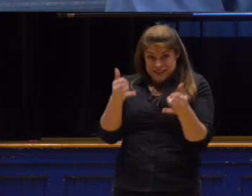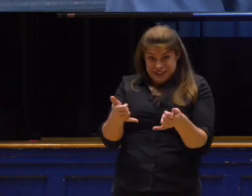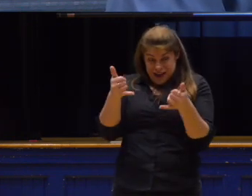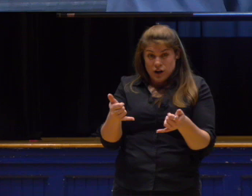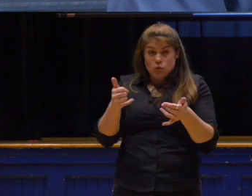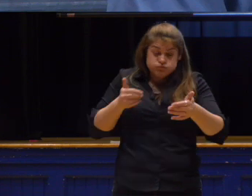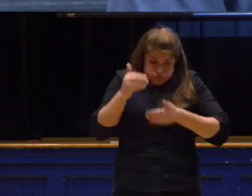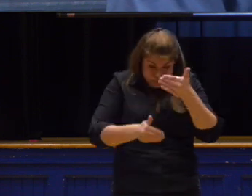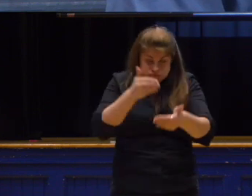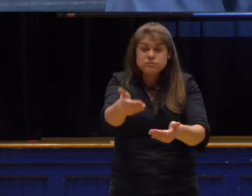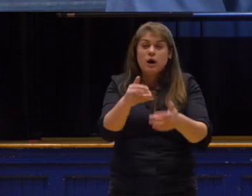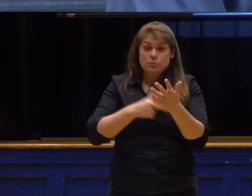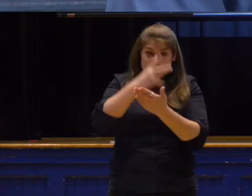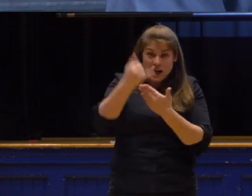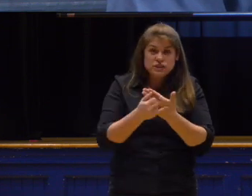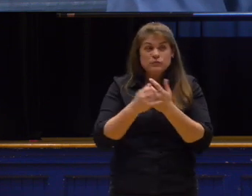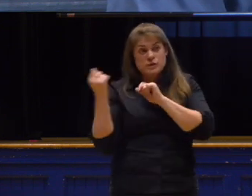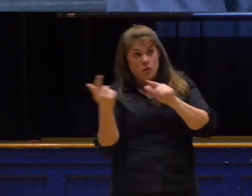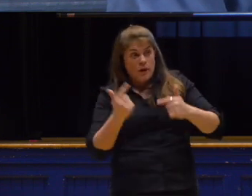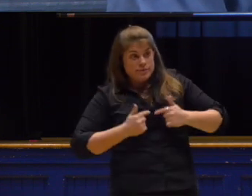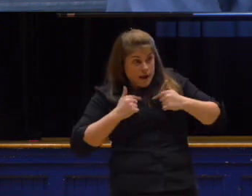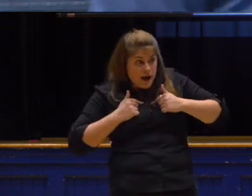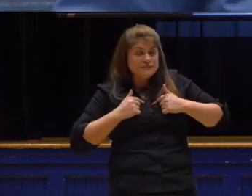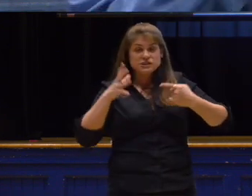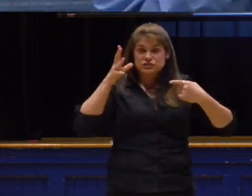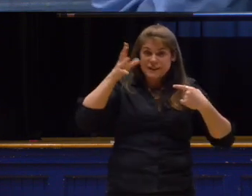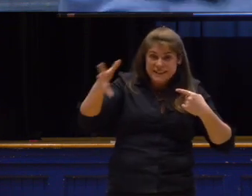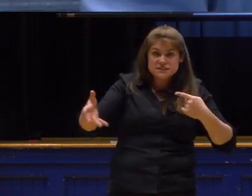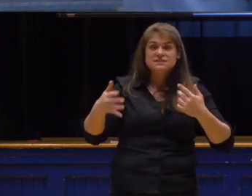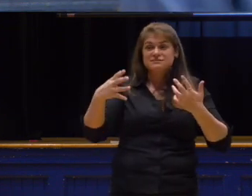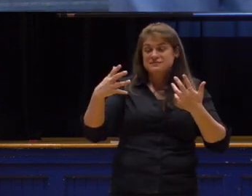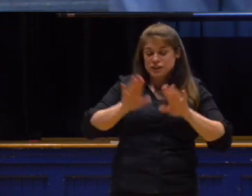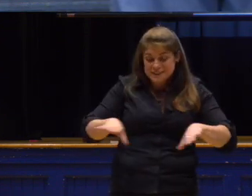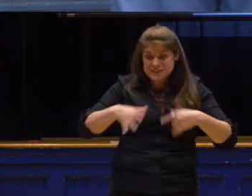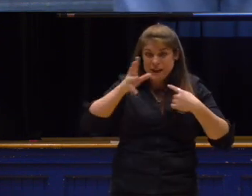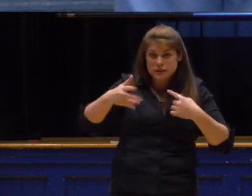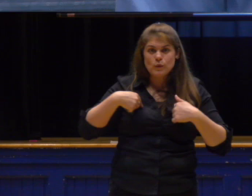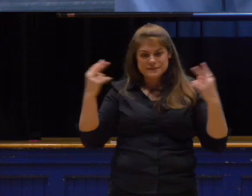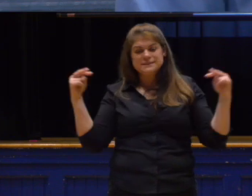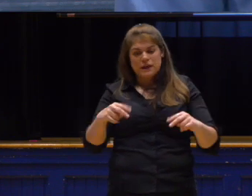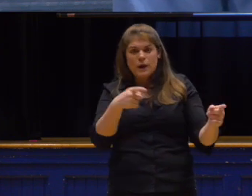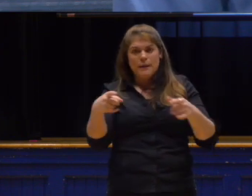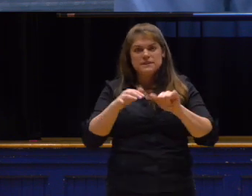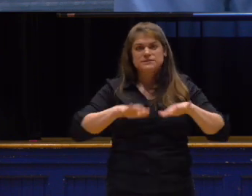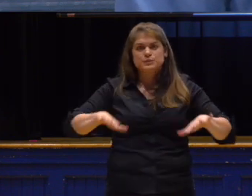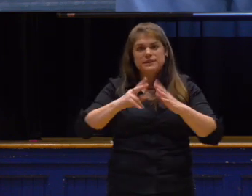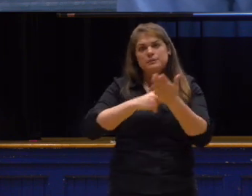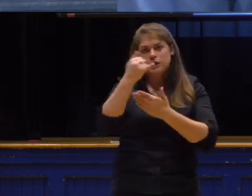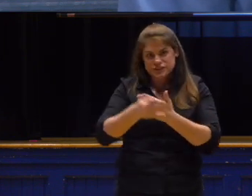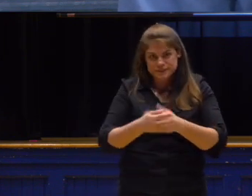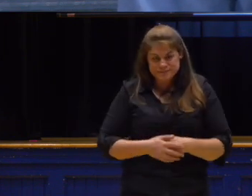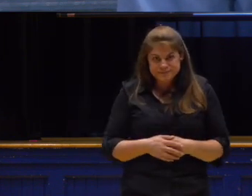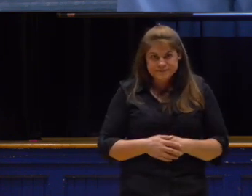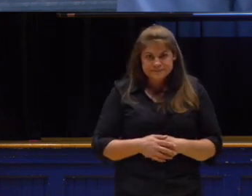as we move forward with everybody's lives, our kids, our grandkids, they're going to be able to see this project. And